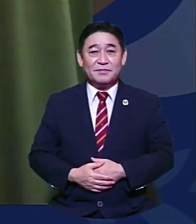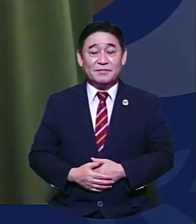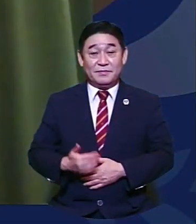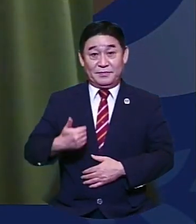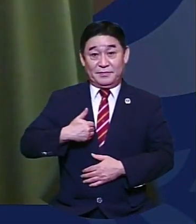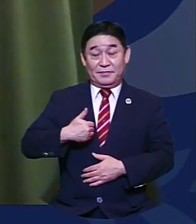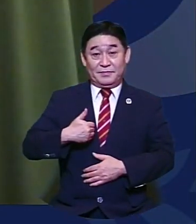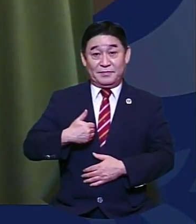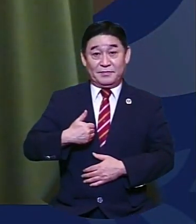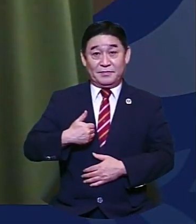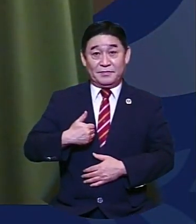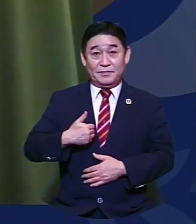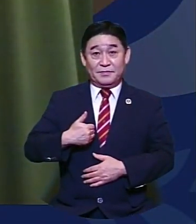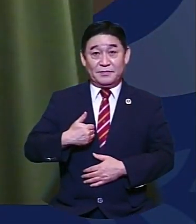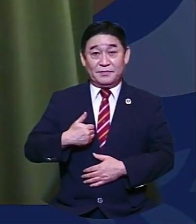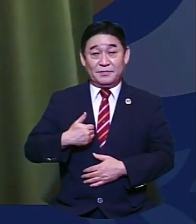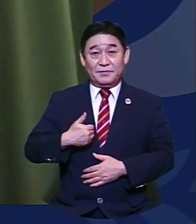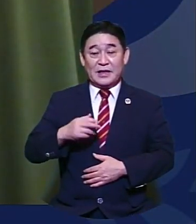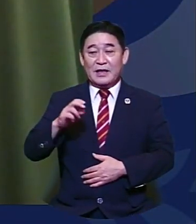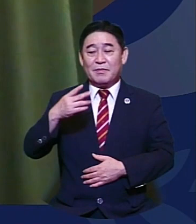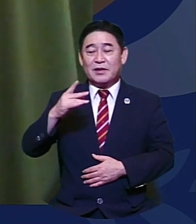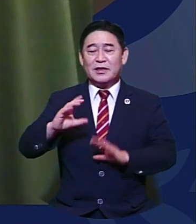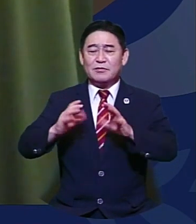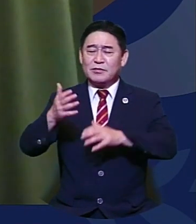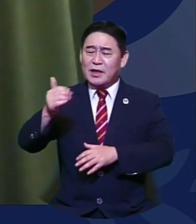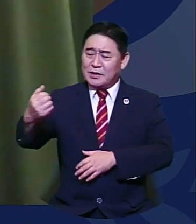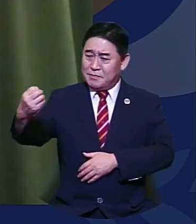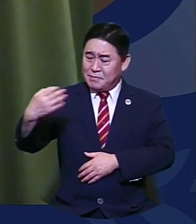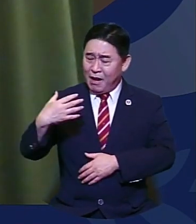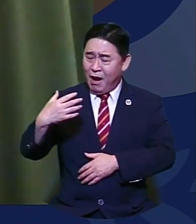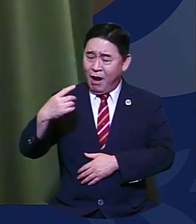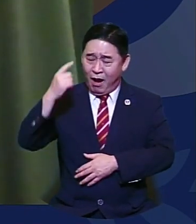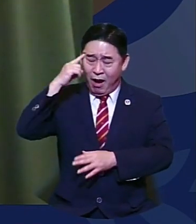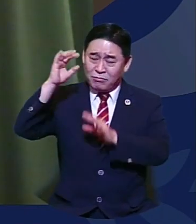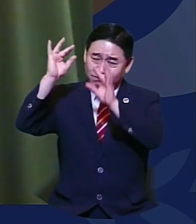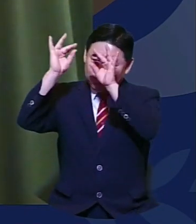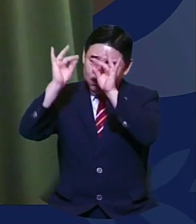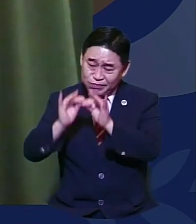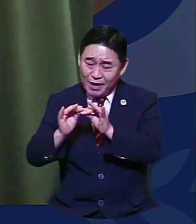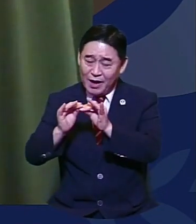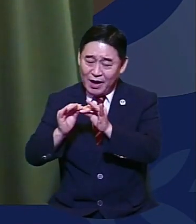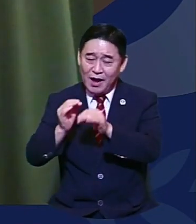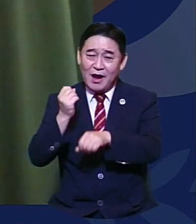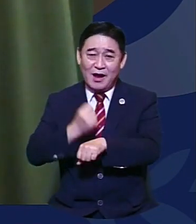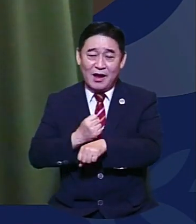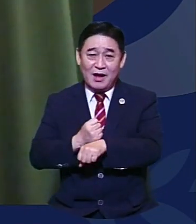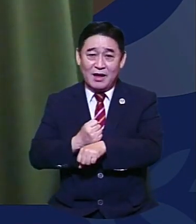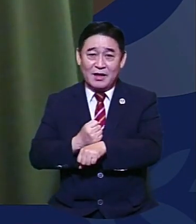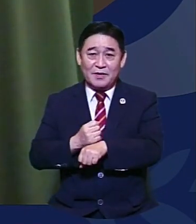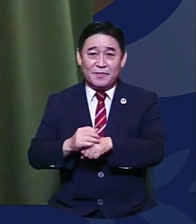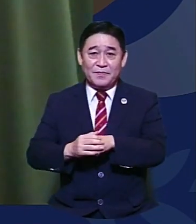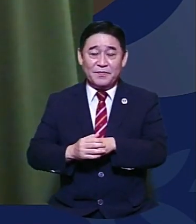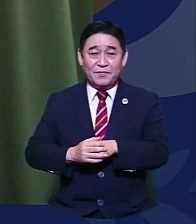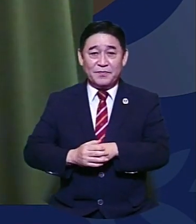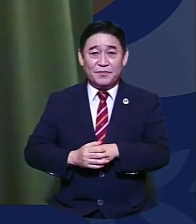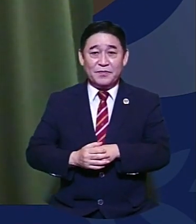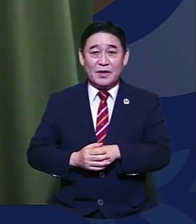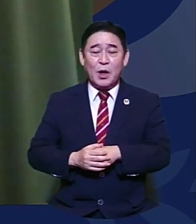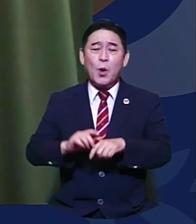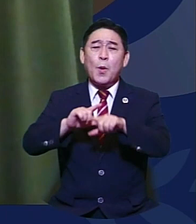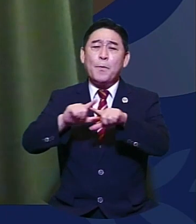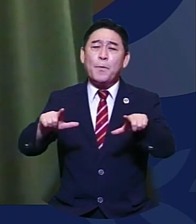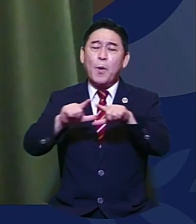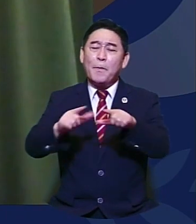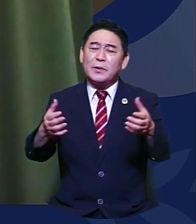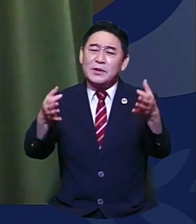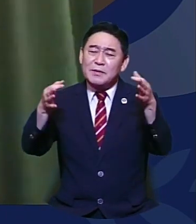that Doreen said, but I think her point around the universal service funds is a wise one. We know that many of